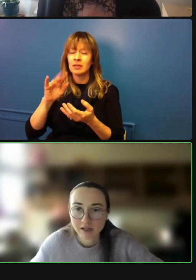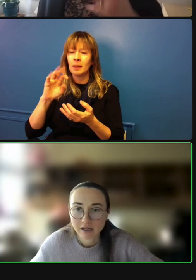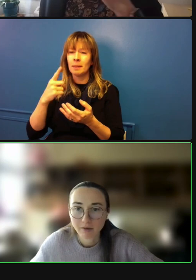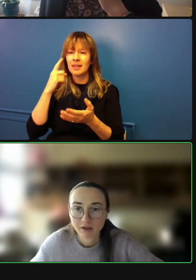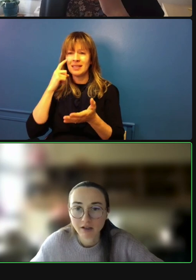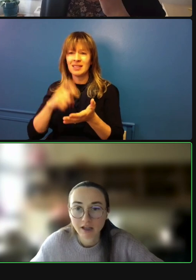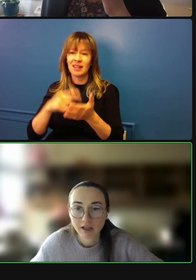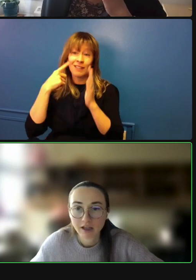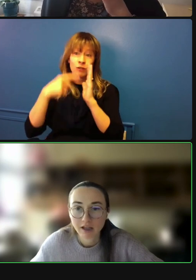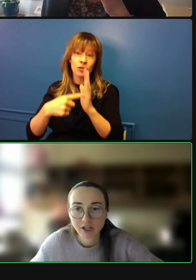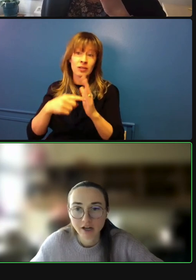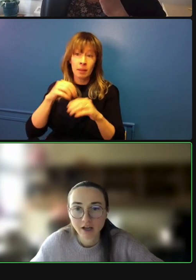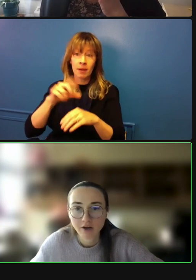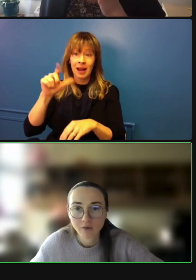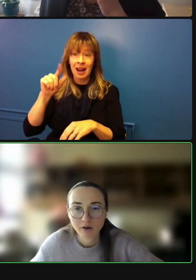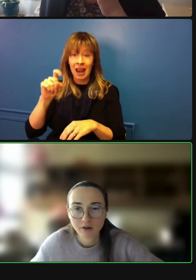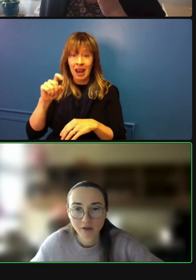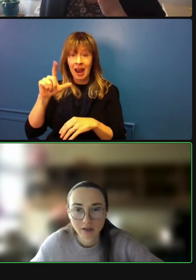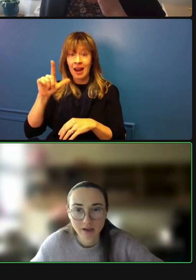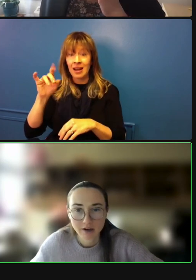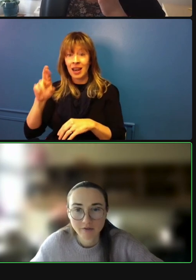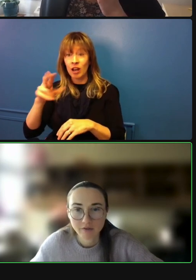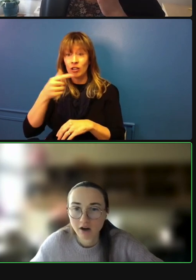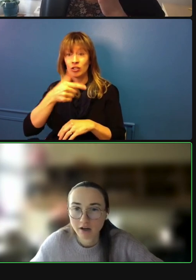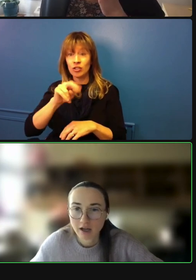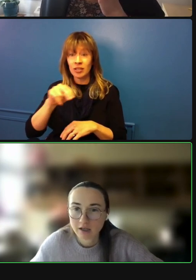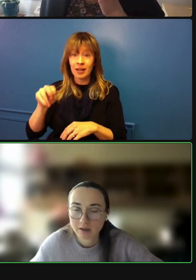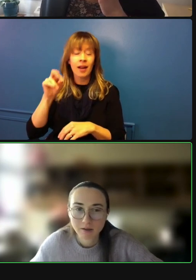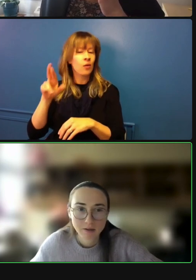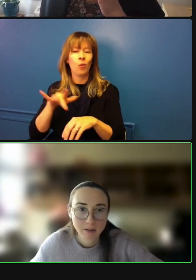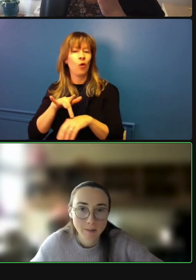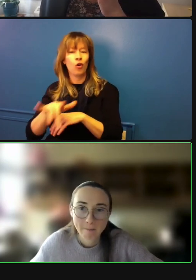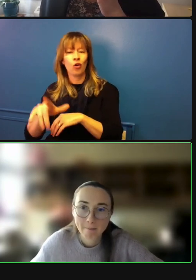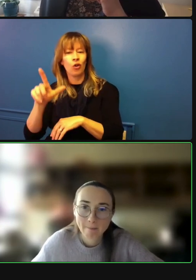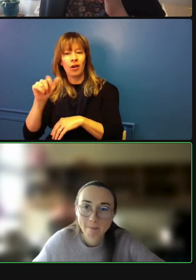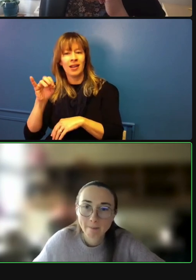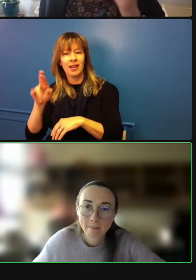detected? For example, in late layer of GNN or early layer of RNN?